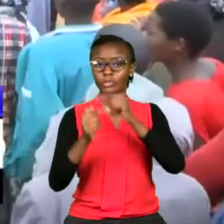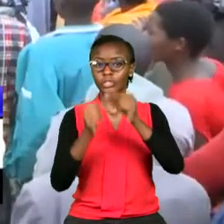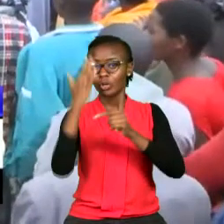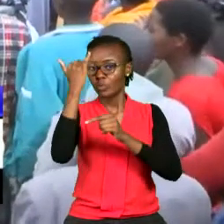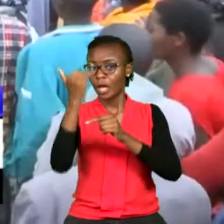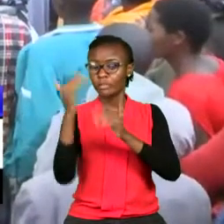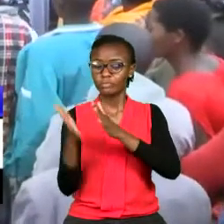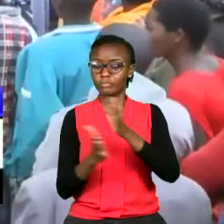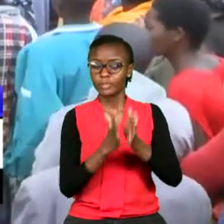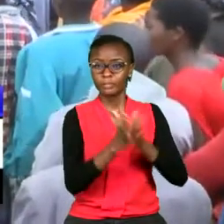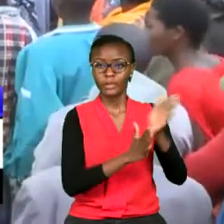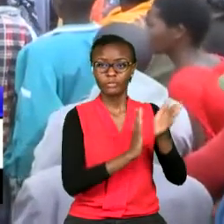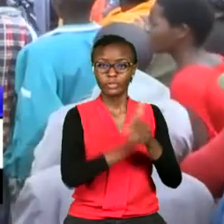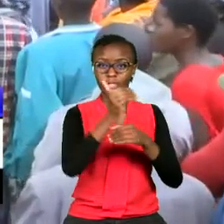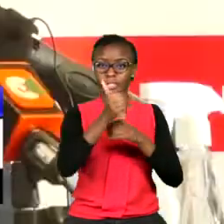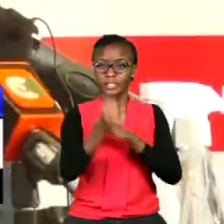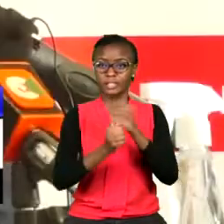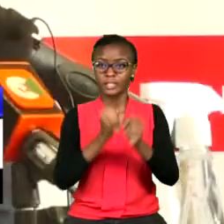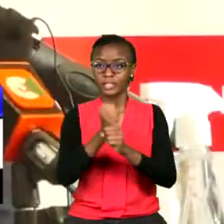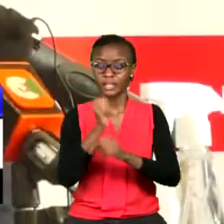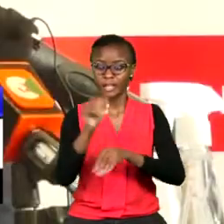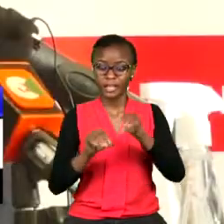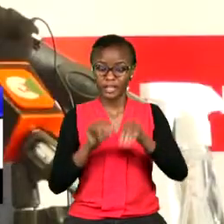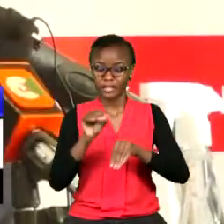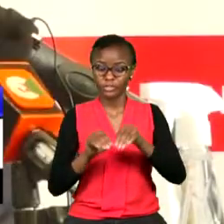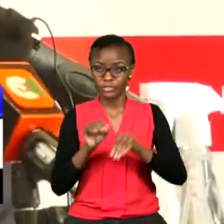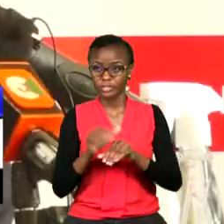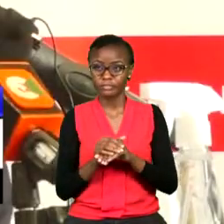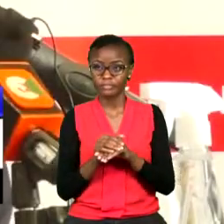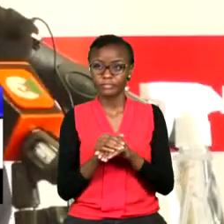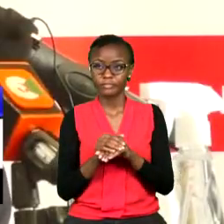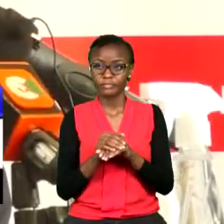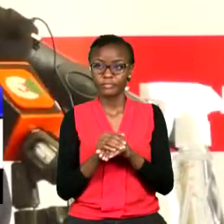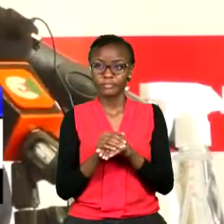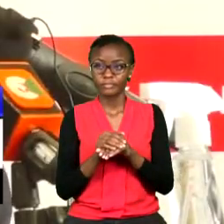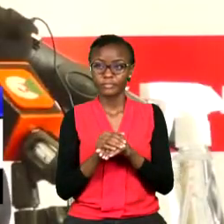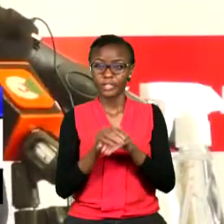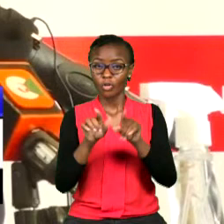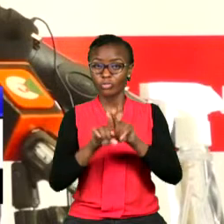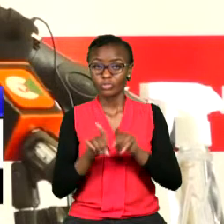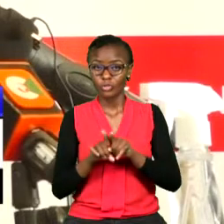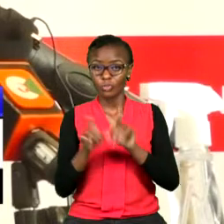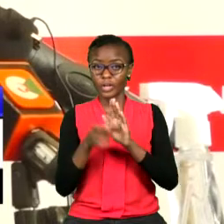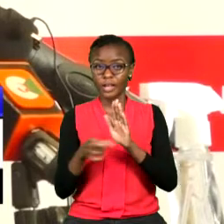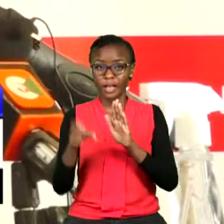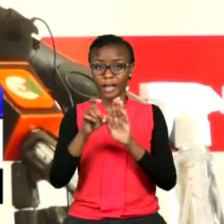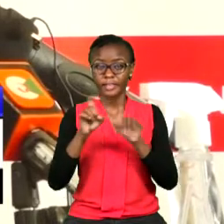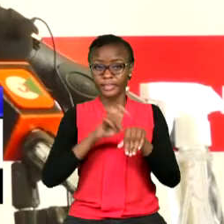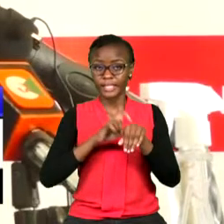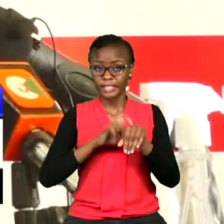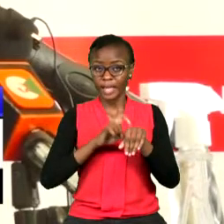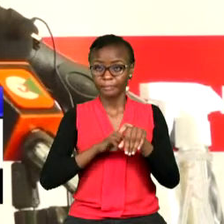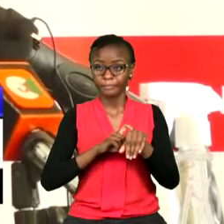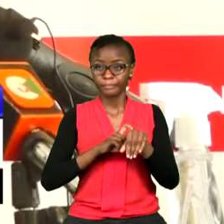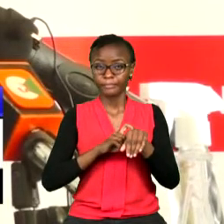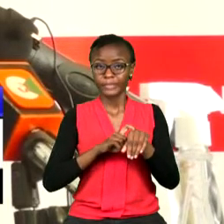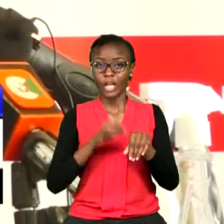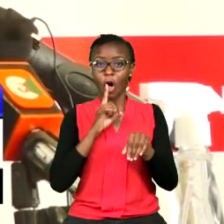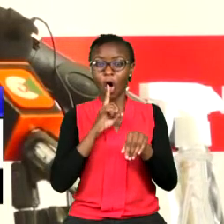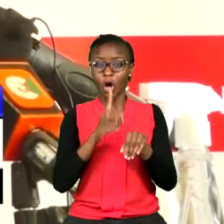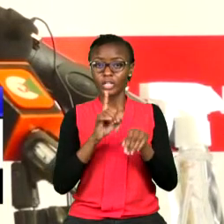next year's general elections. There will be an extension effective today of the containment